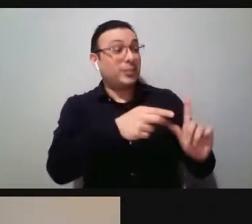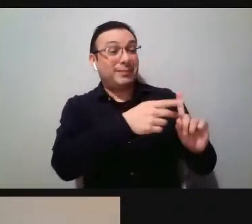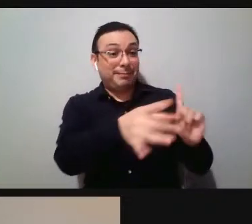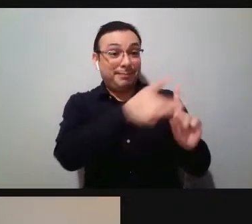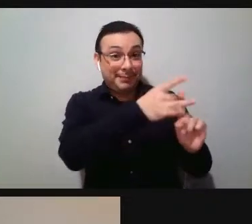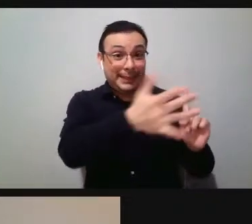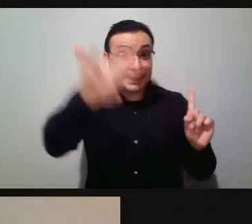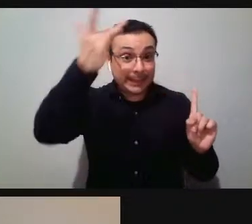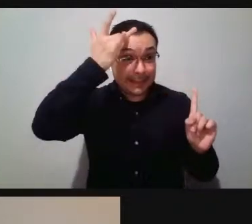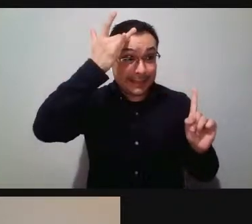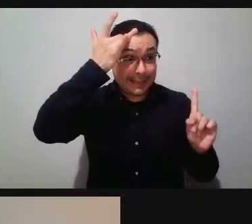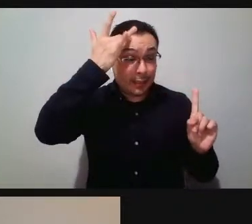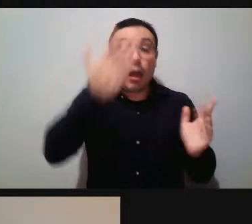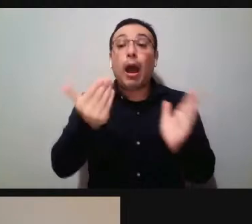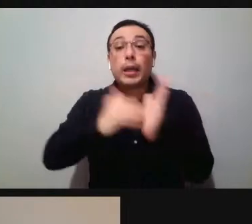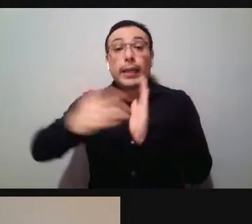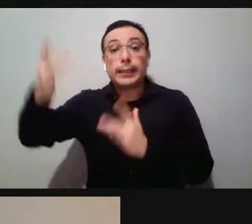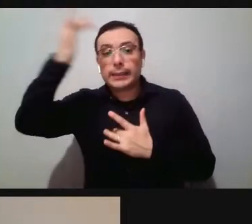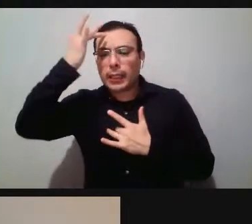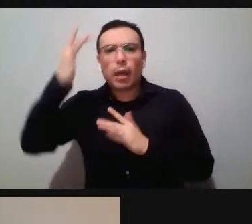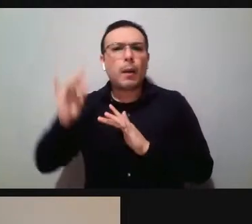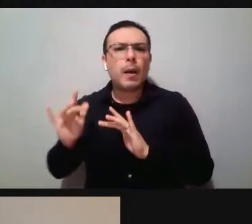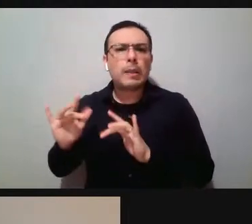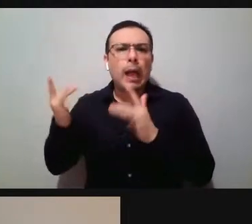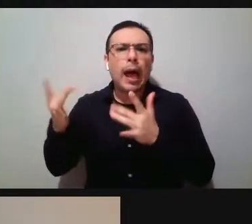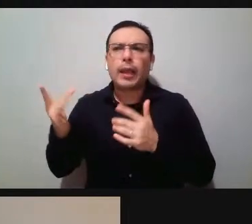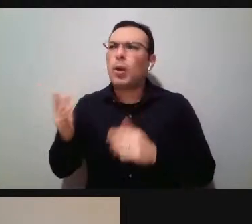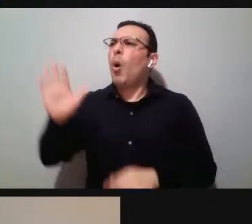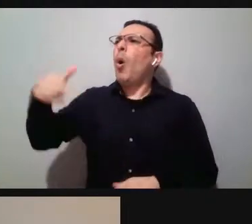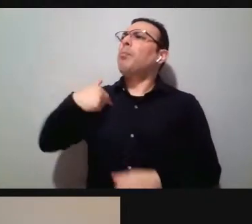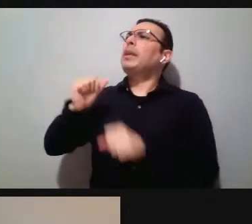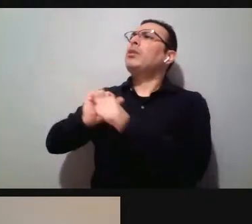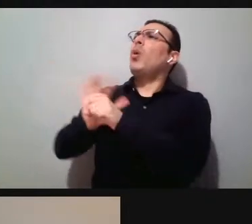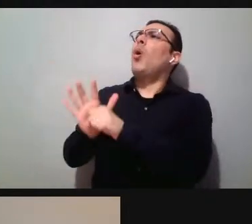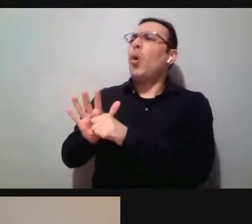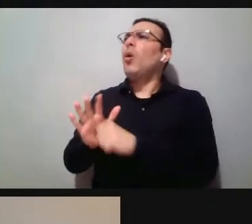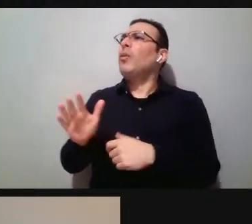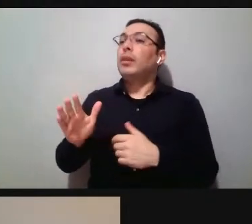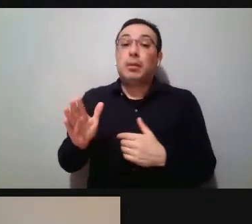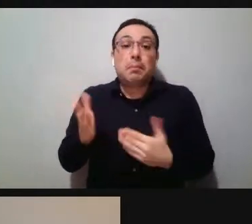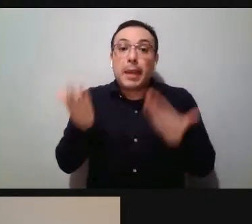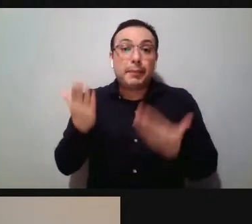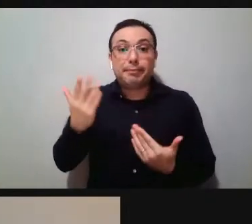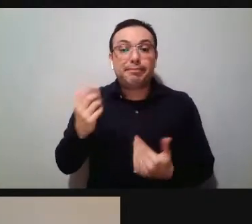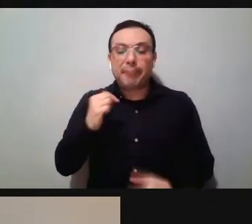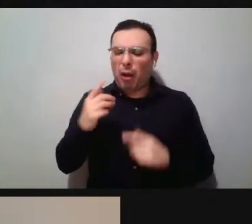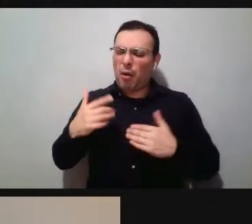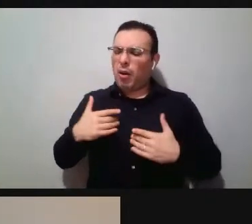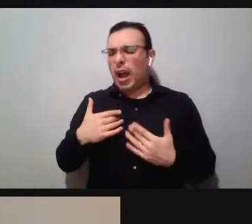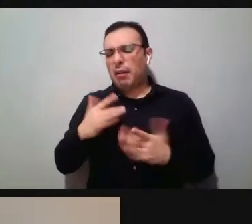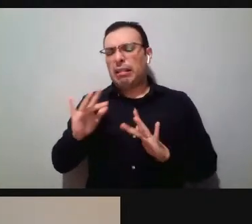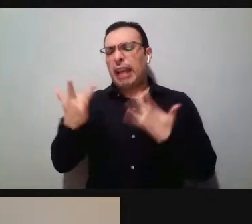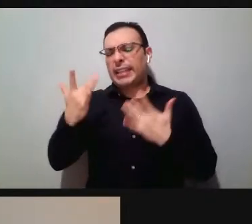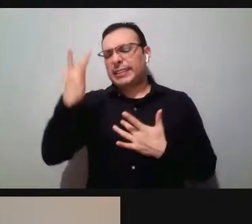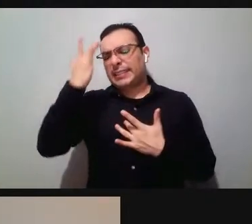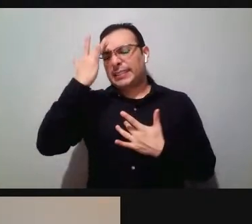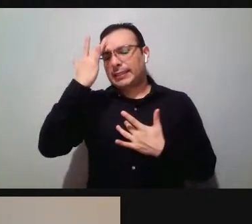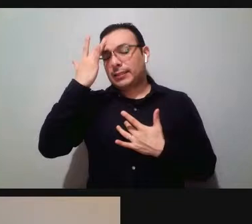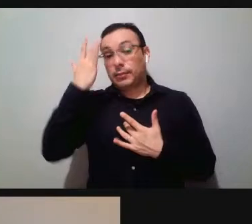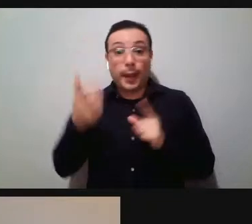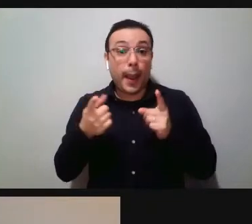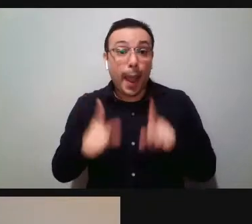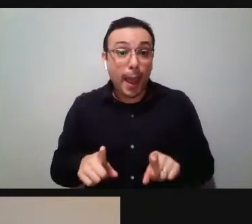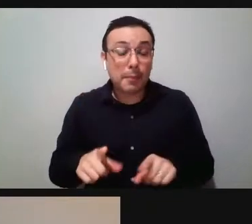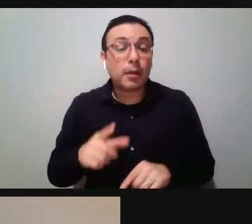for me to give you a number on that. It does happen, but we know it's pretty rare. With